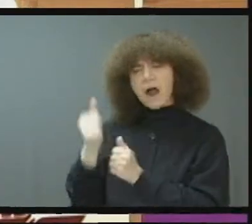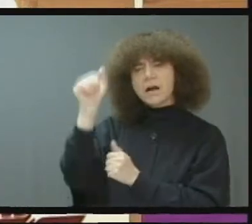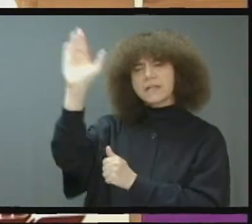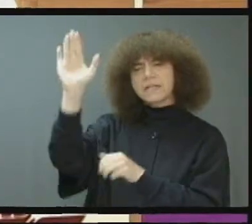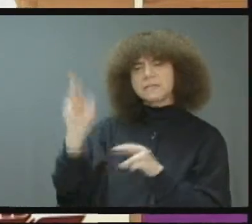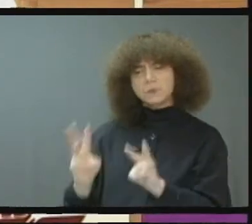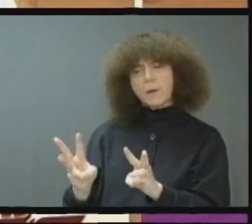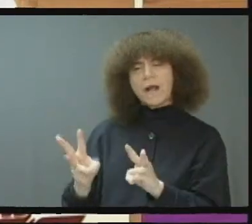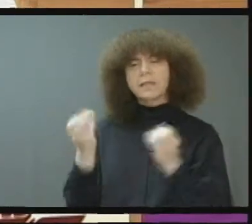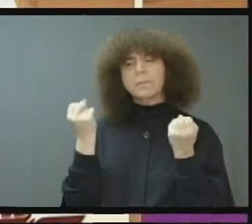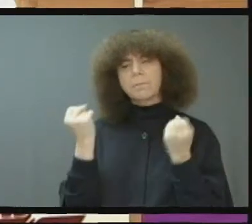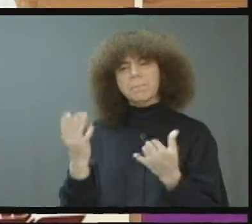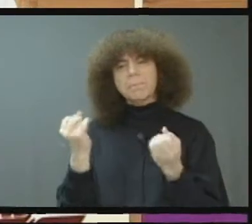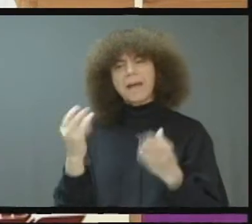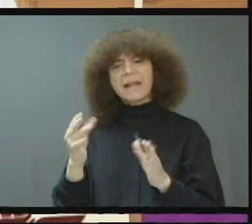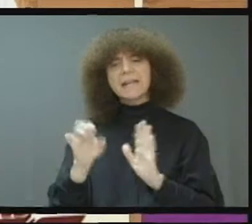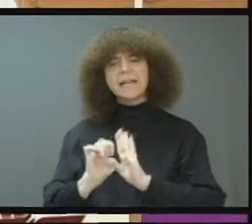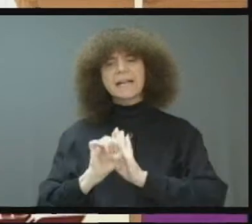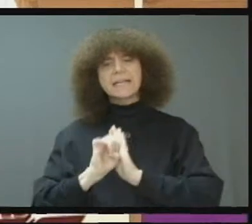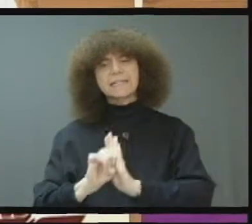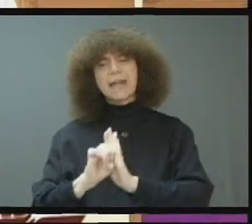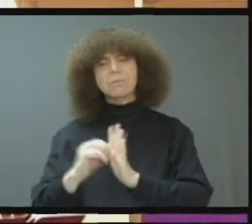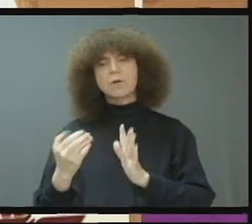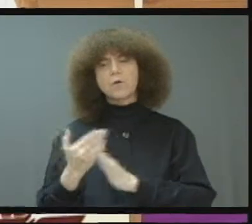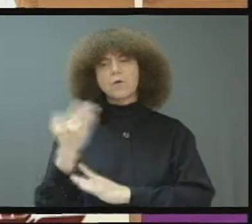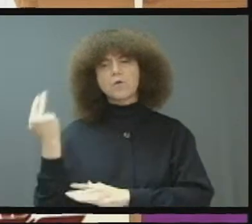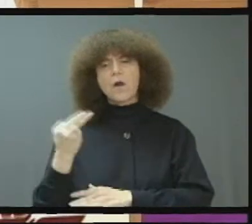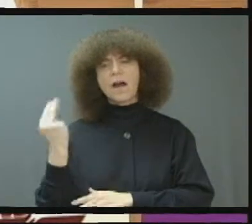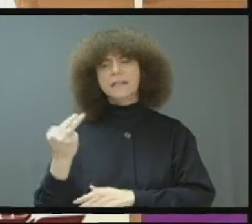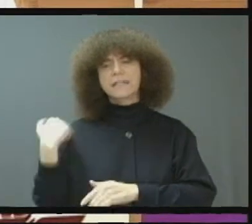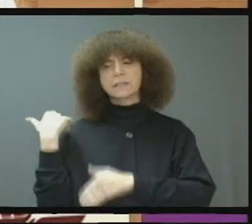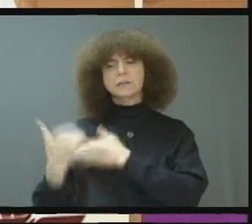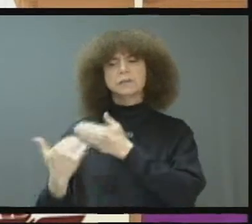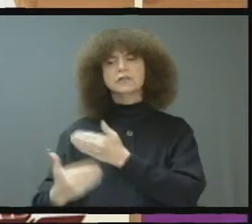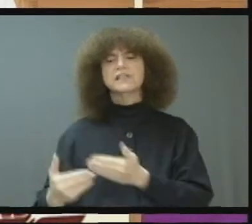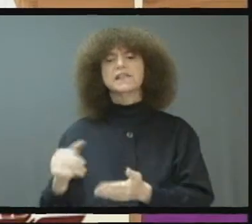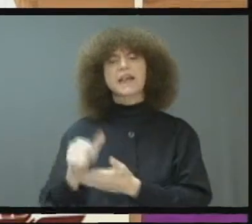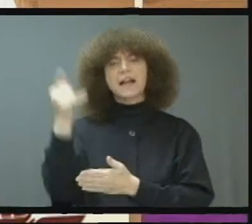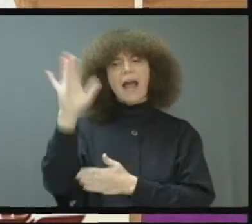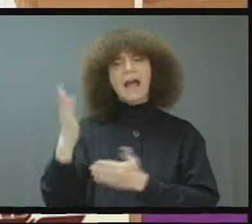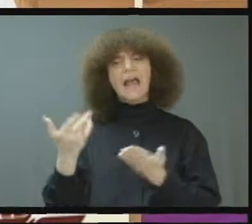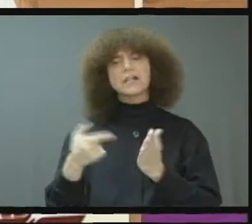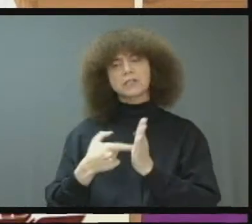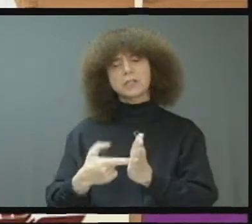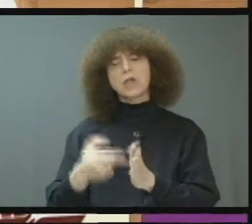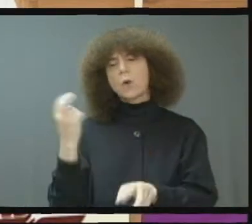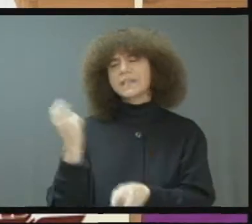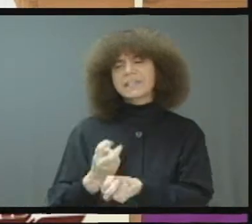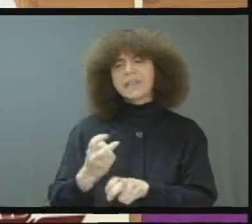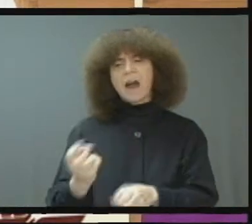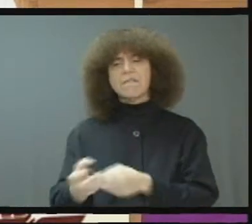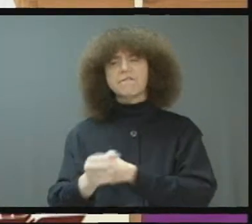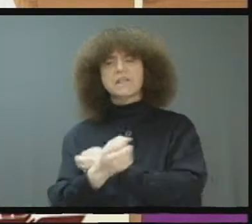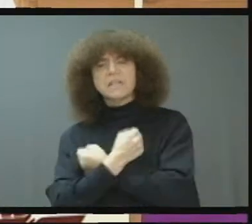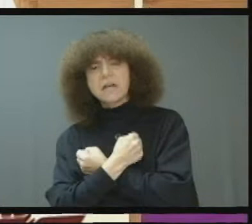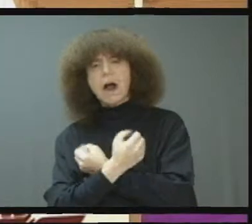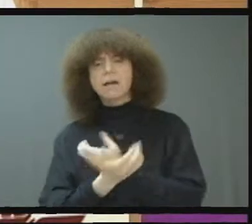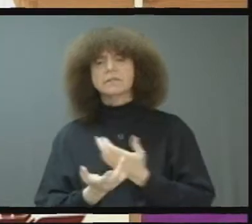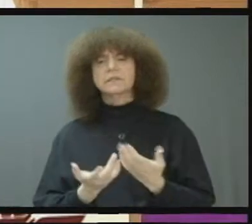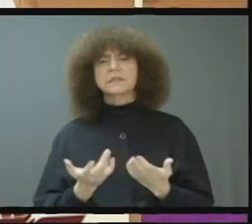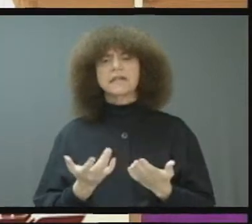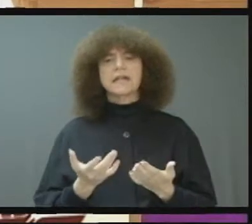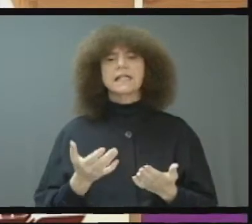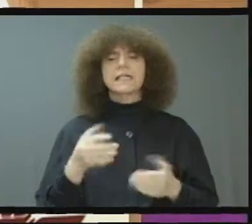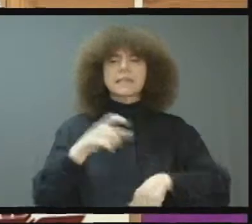you know, throughout Israel's history when God had to practice tough love. Nearly the entire time, in fact, that Israel was